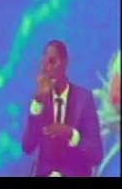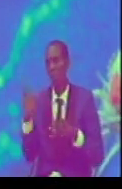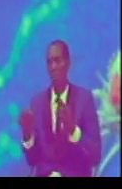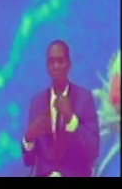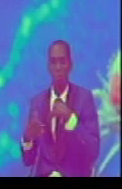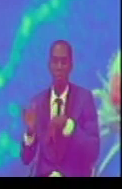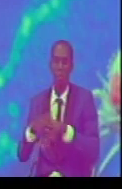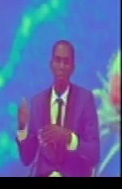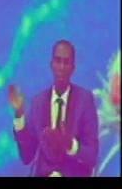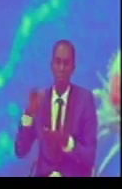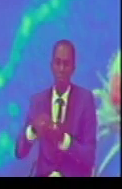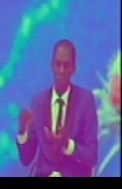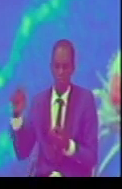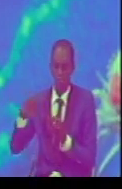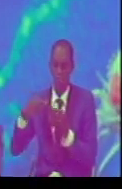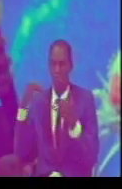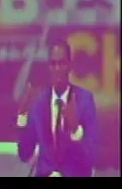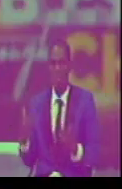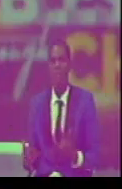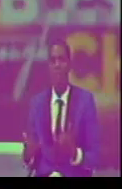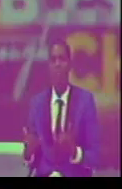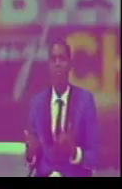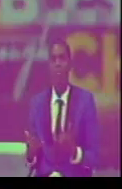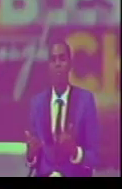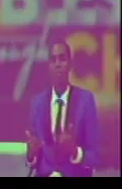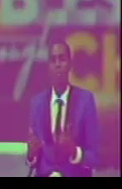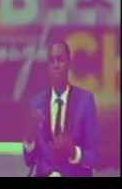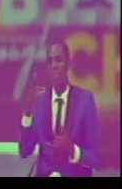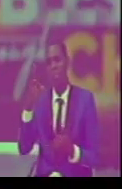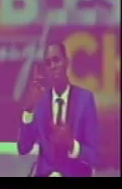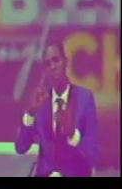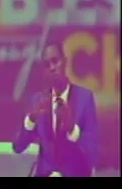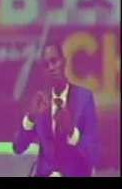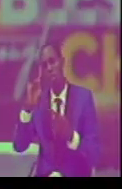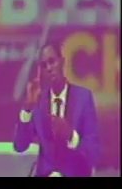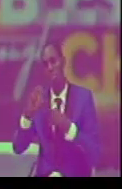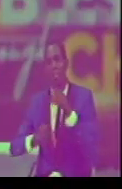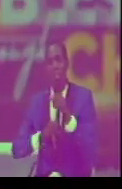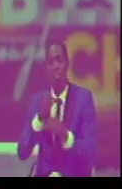now. Praise the Lord. It will never occur again.